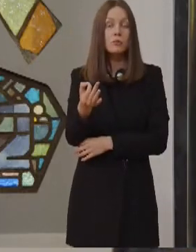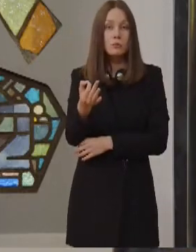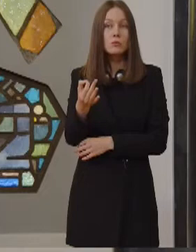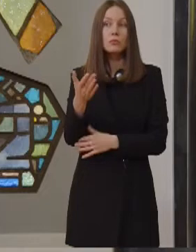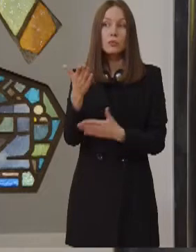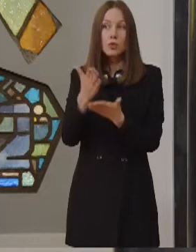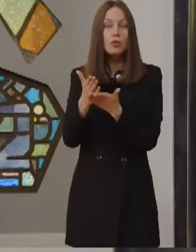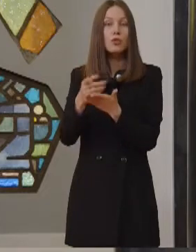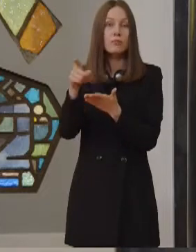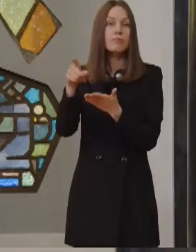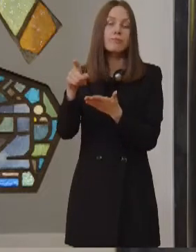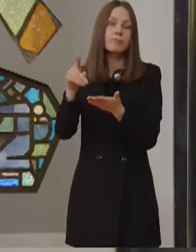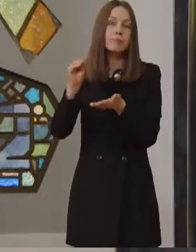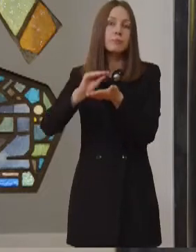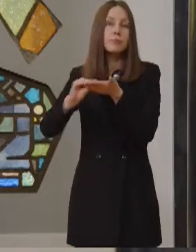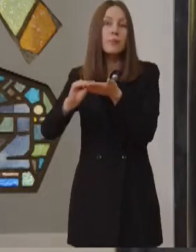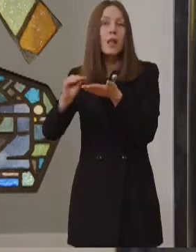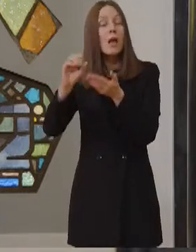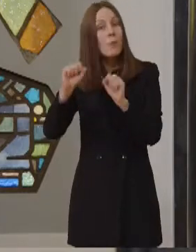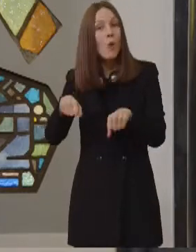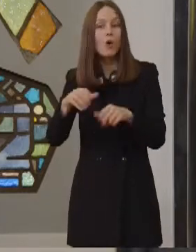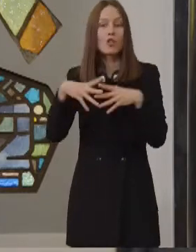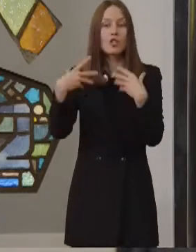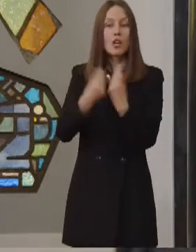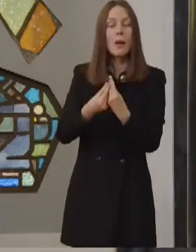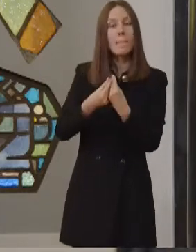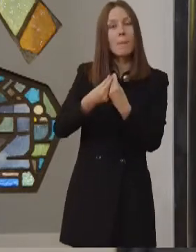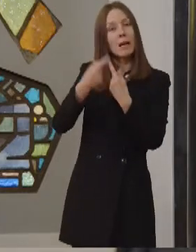But the Constitutional Court has said that